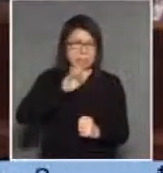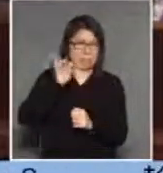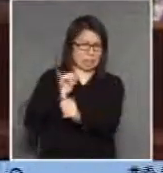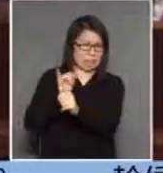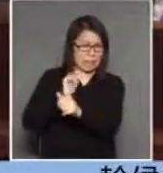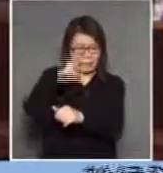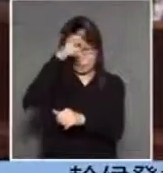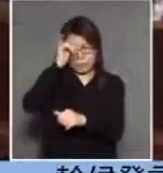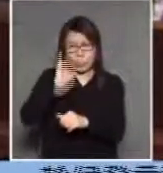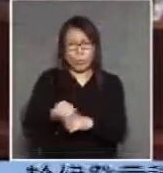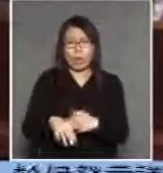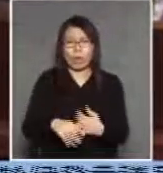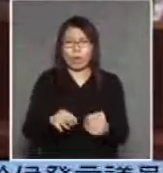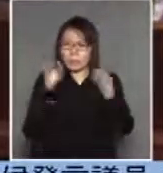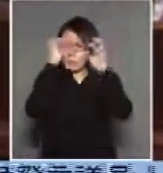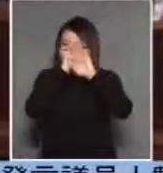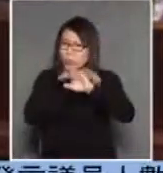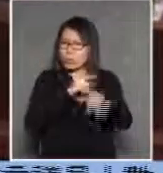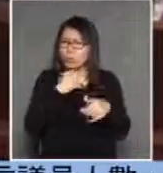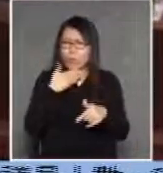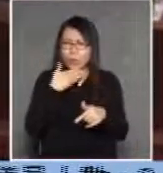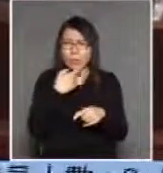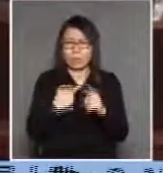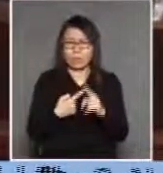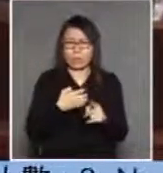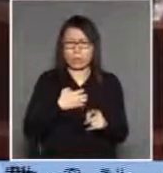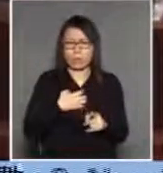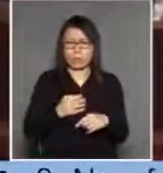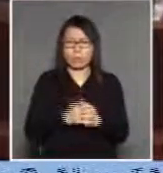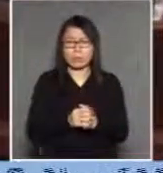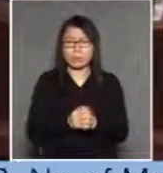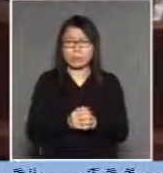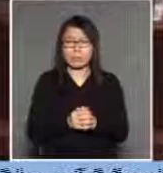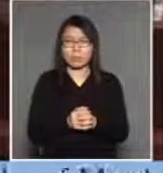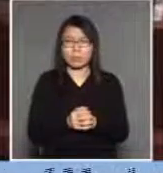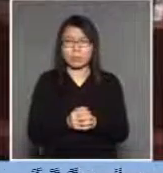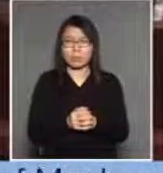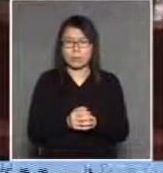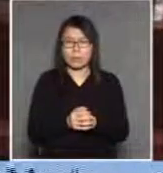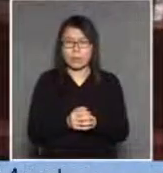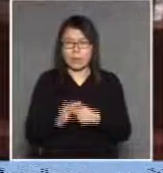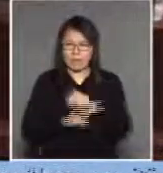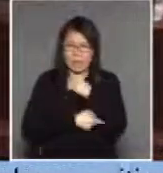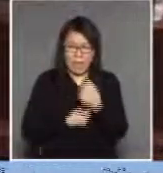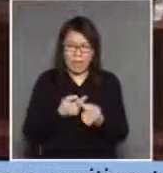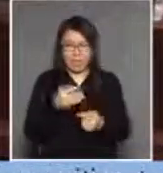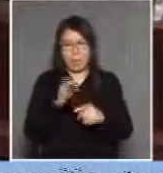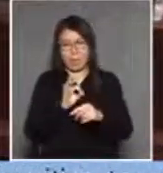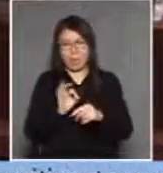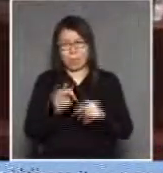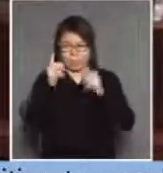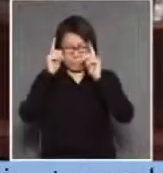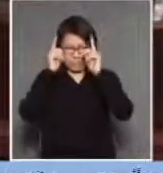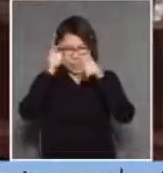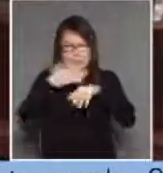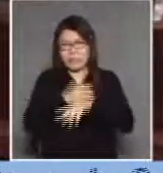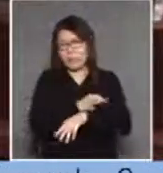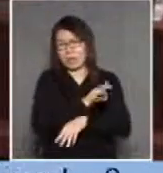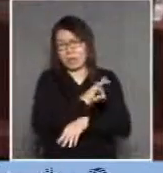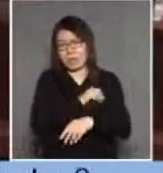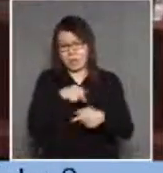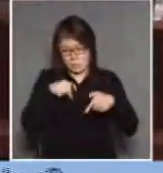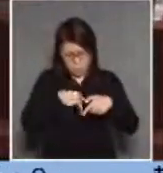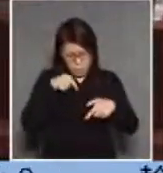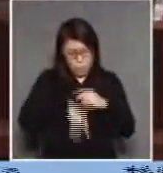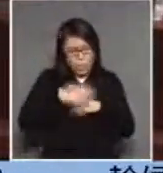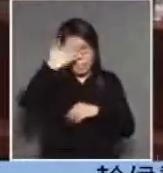Just pointing fingers at the government has wrongly given the impression to young people that this is a